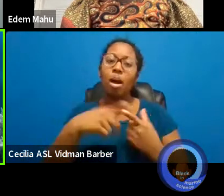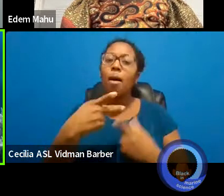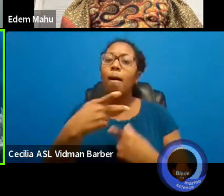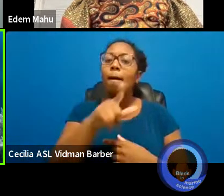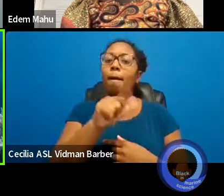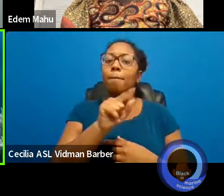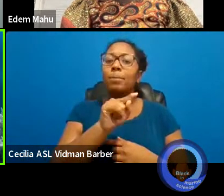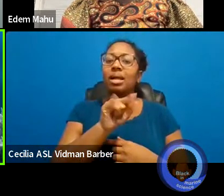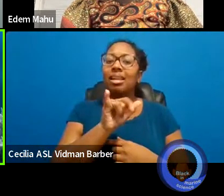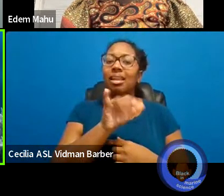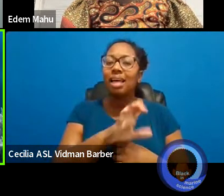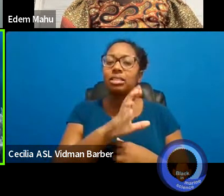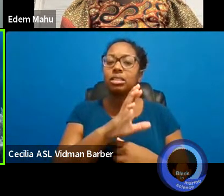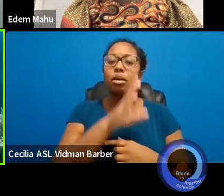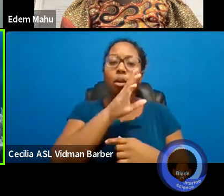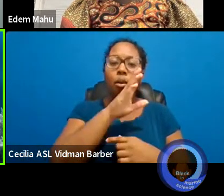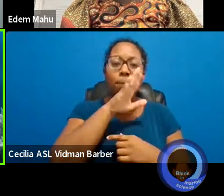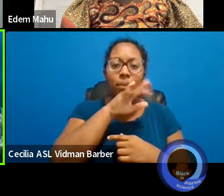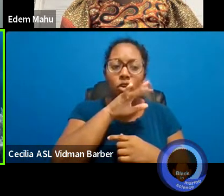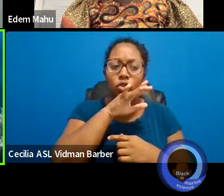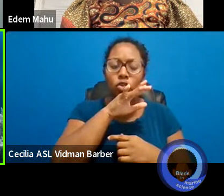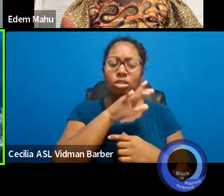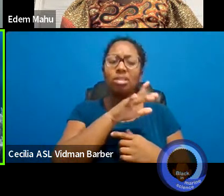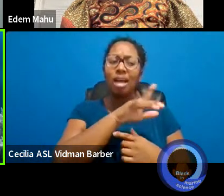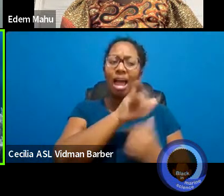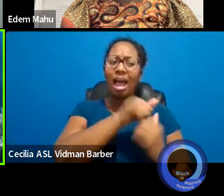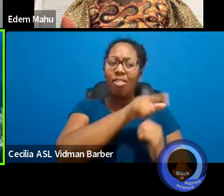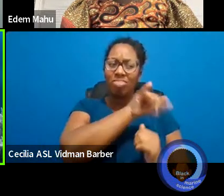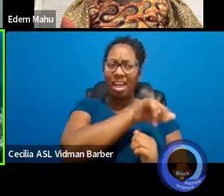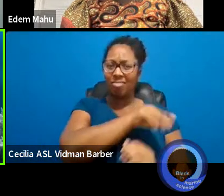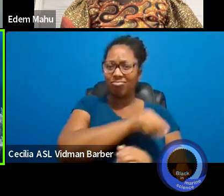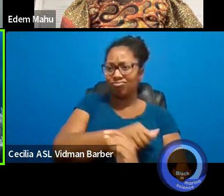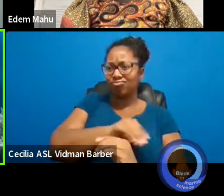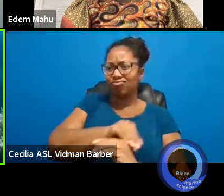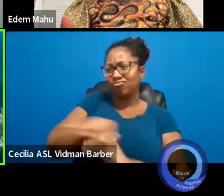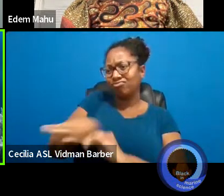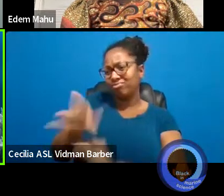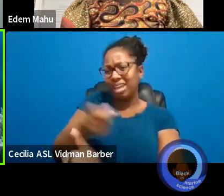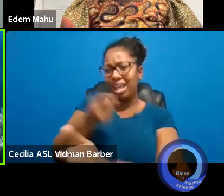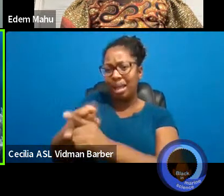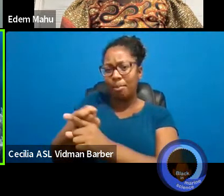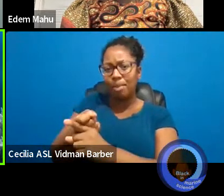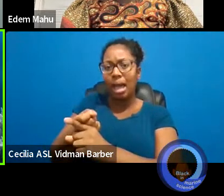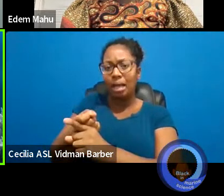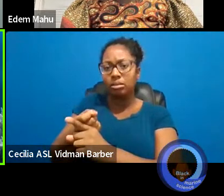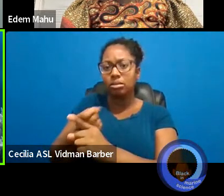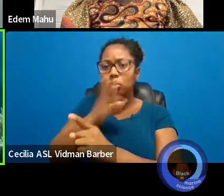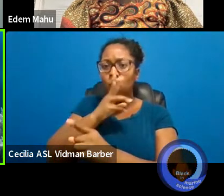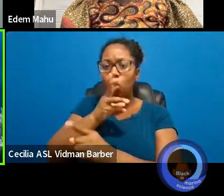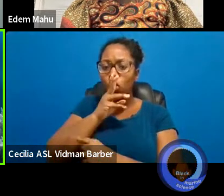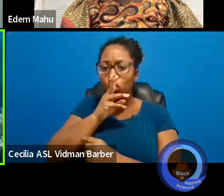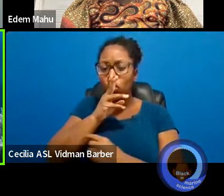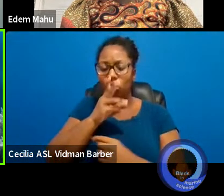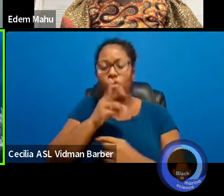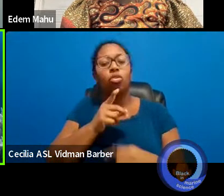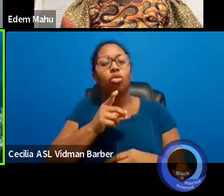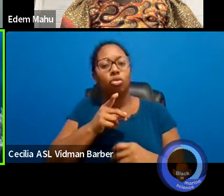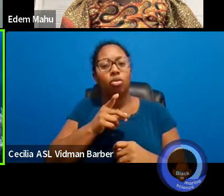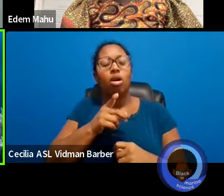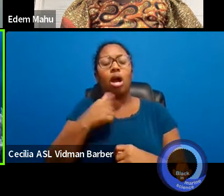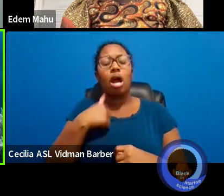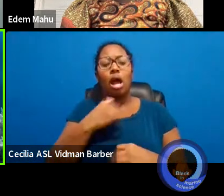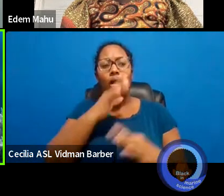how it impacts water resources. It's practically an eyesore in Cameroon. And I think this is what drew